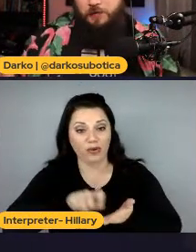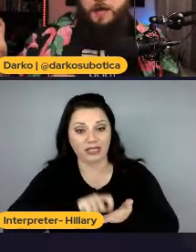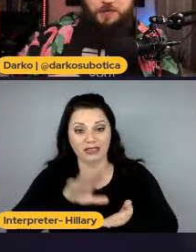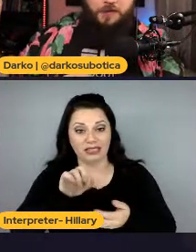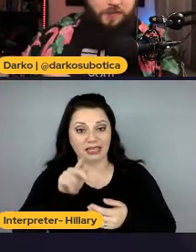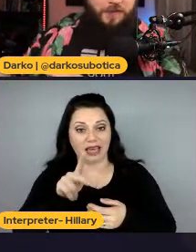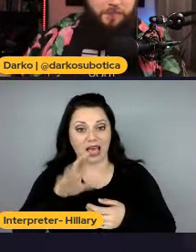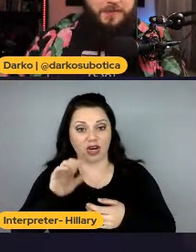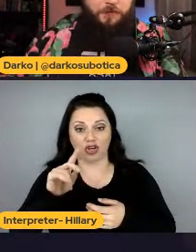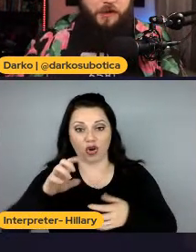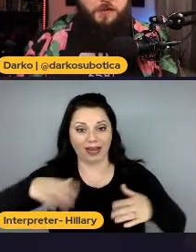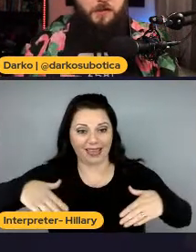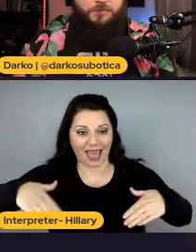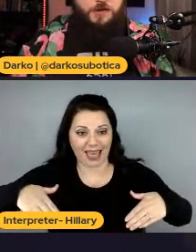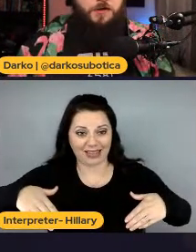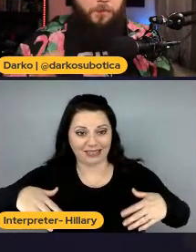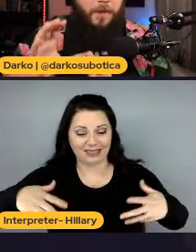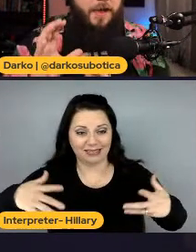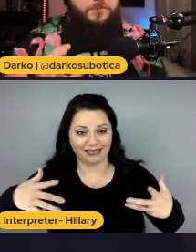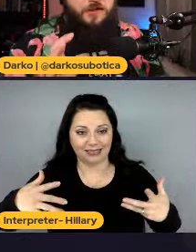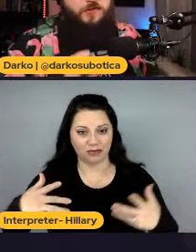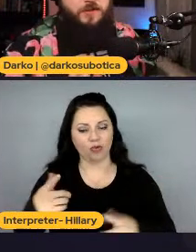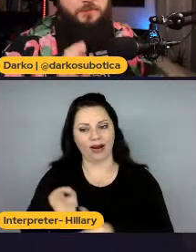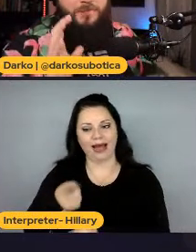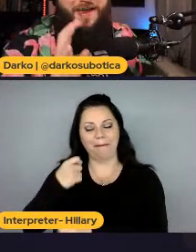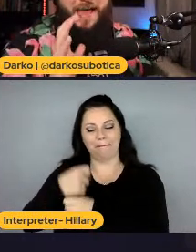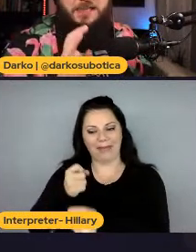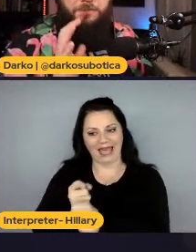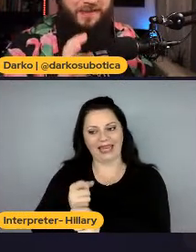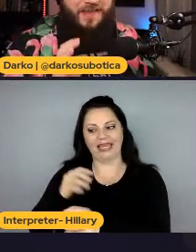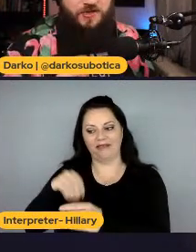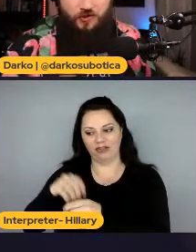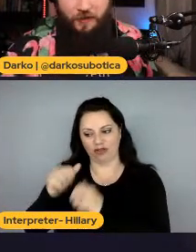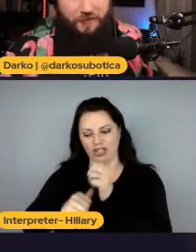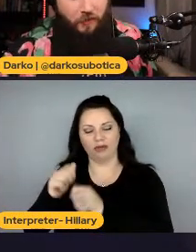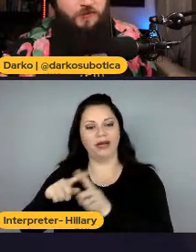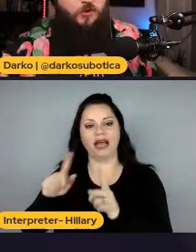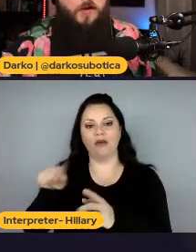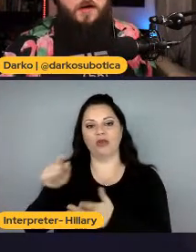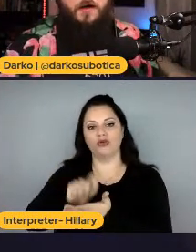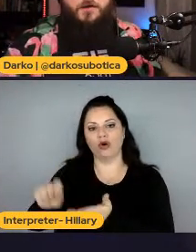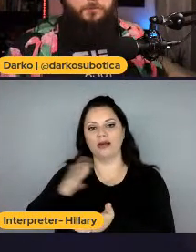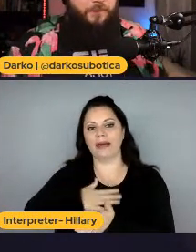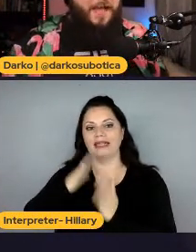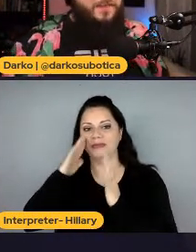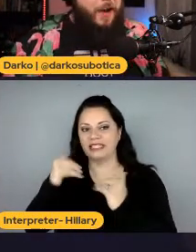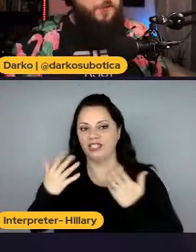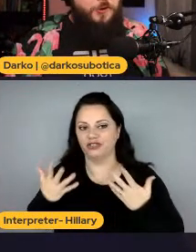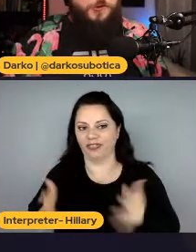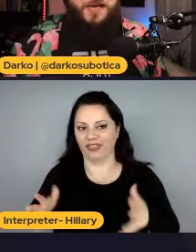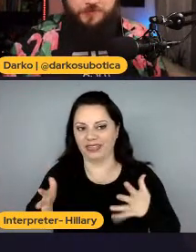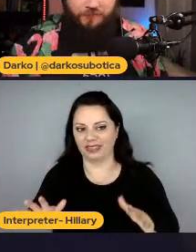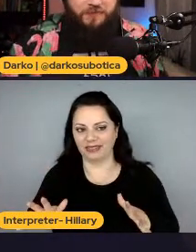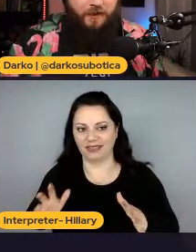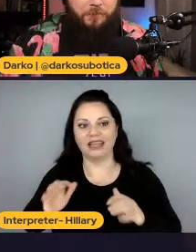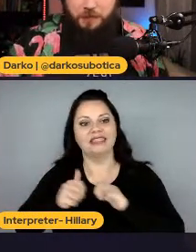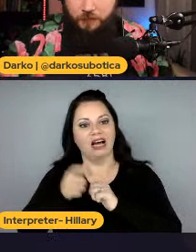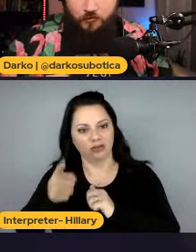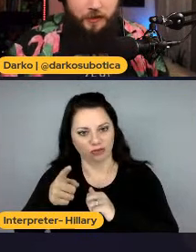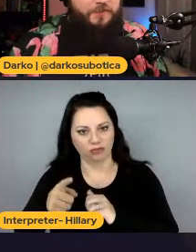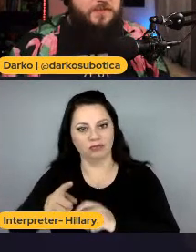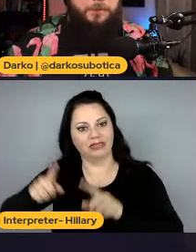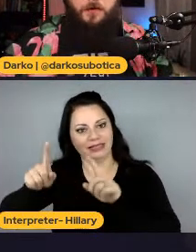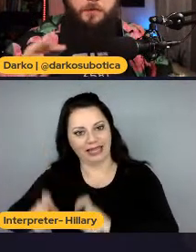code. Well, actually, the thing that makes the product infrastructure. I have just written my expectation right now. So that's how you do test-driven